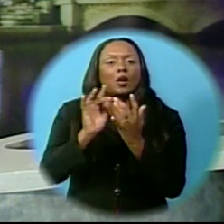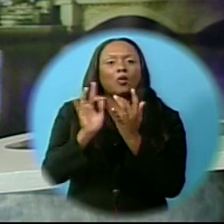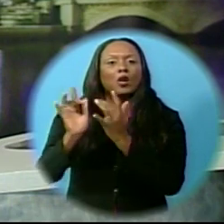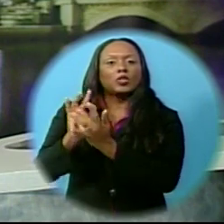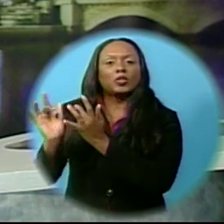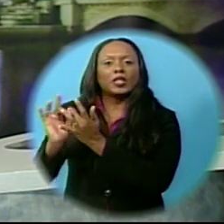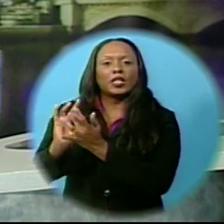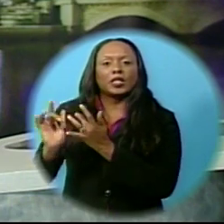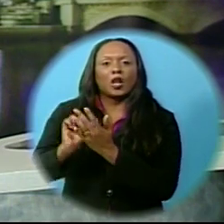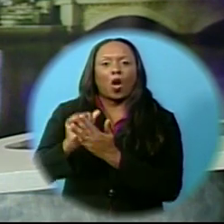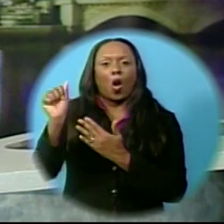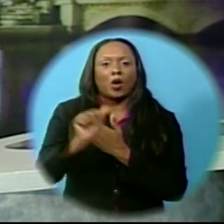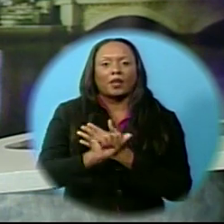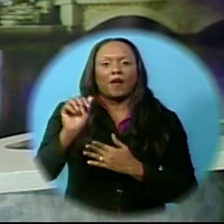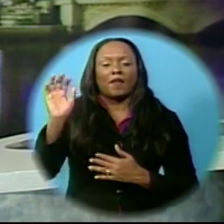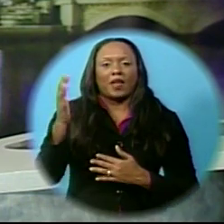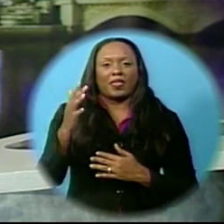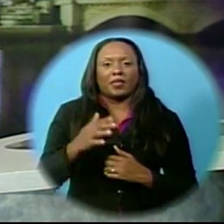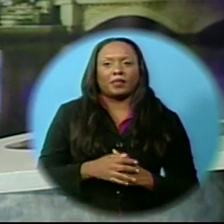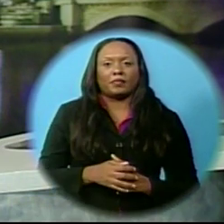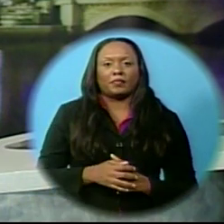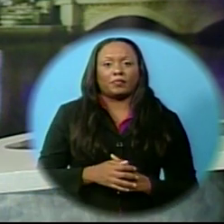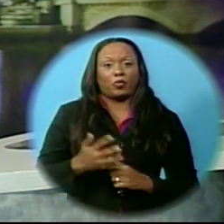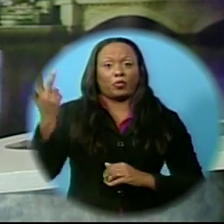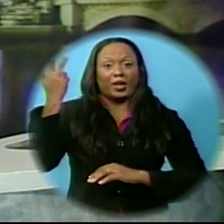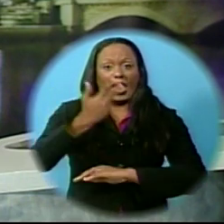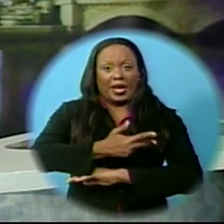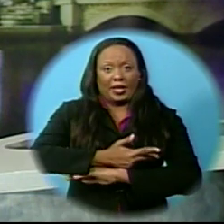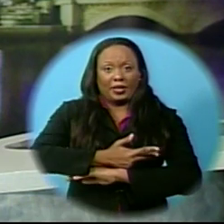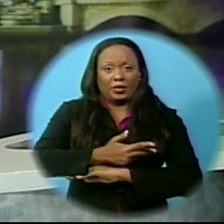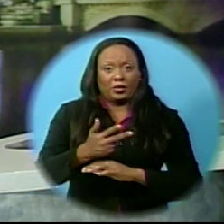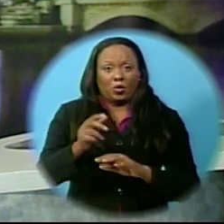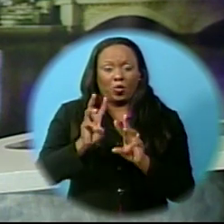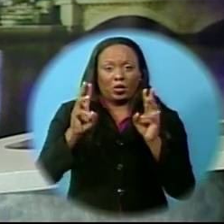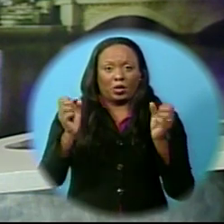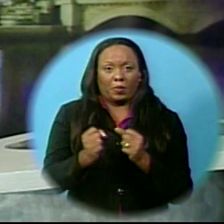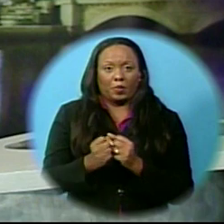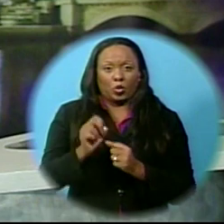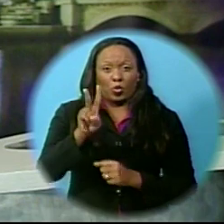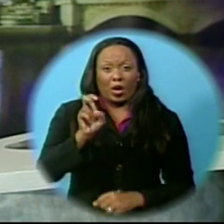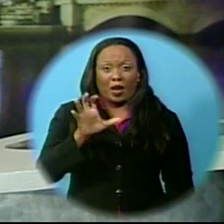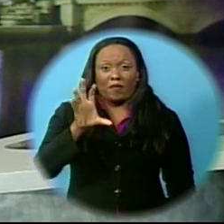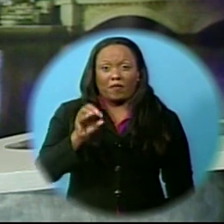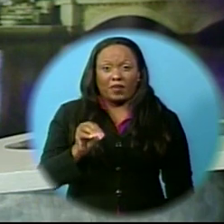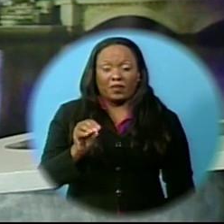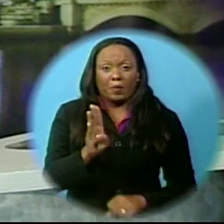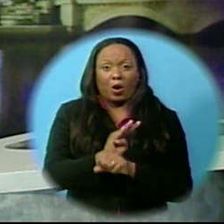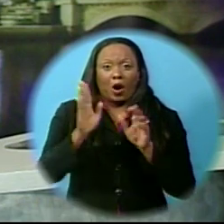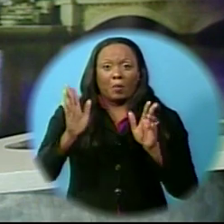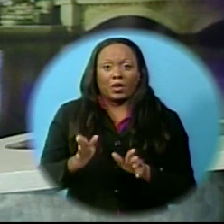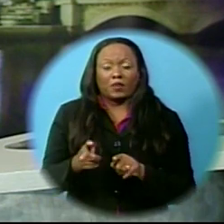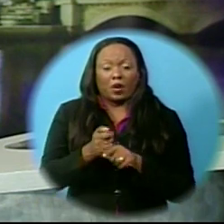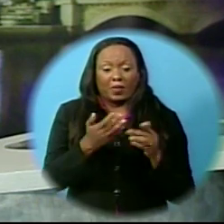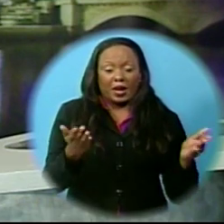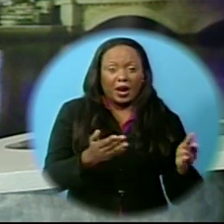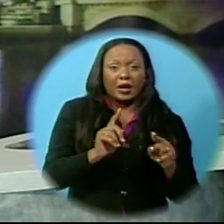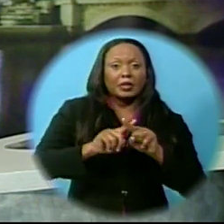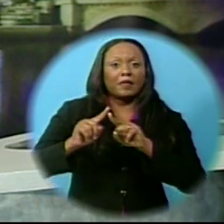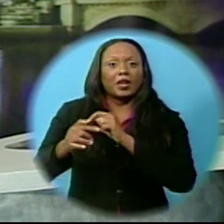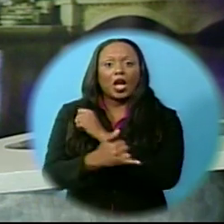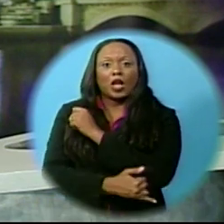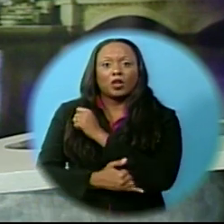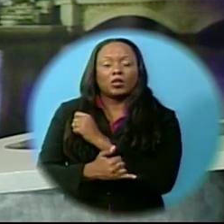5th. Over three days, 250 Barbadians, their descendants and friends of Barbados from both at home and abroad,